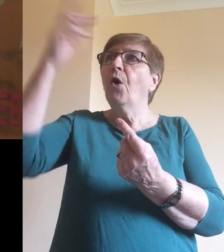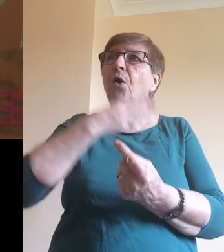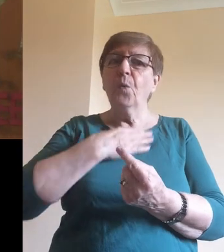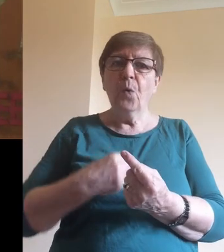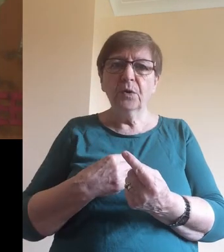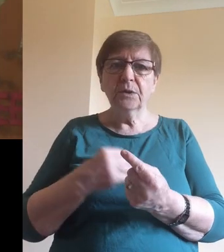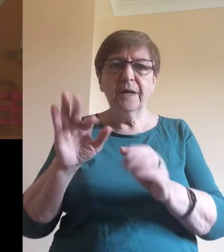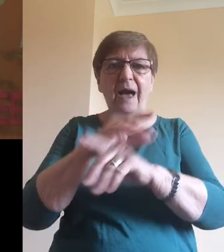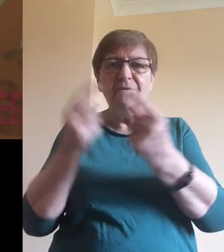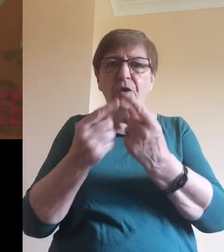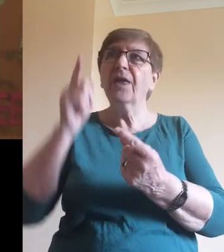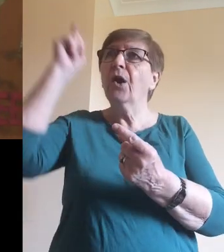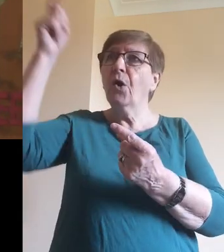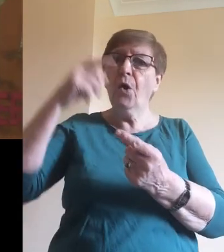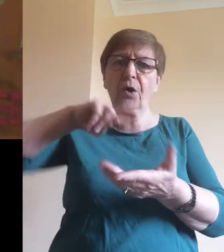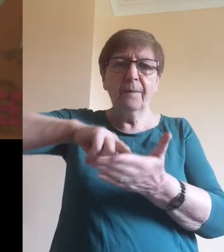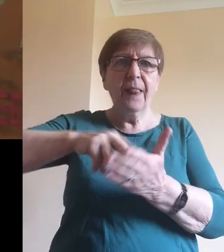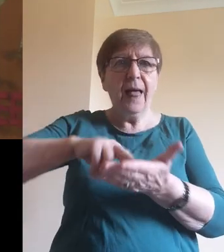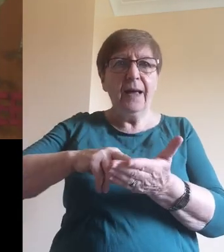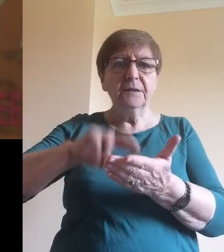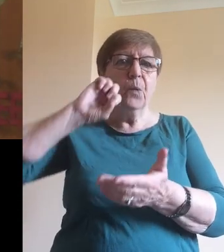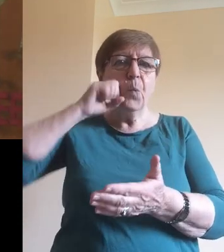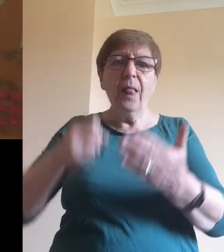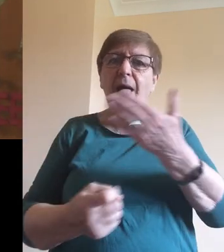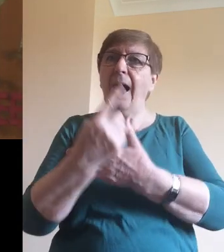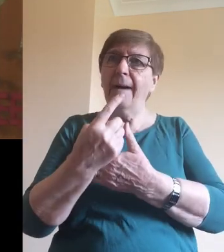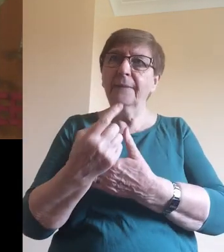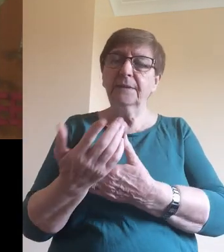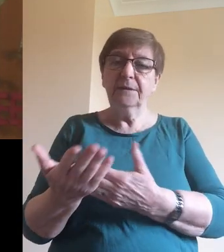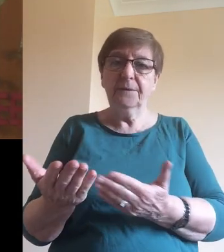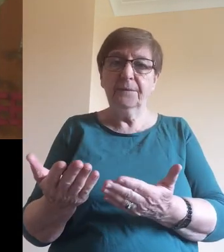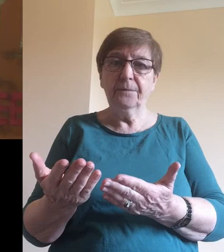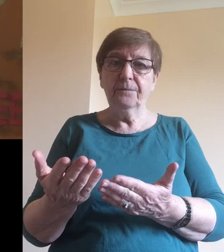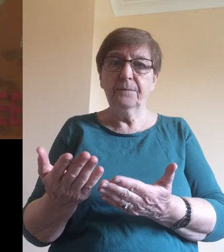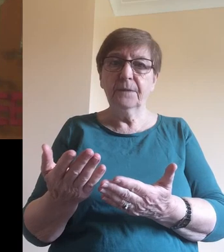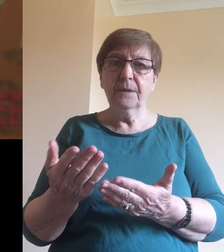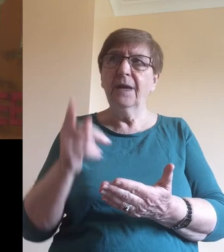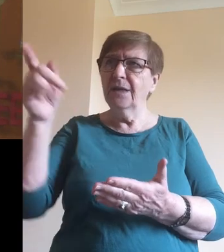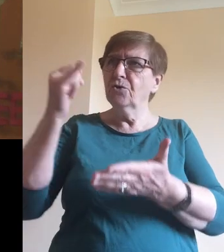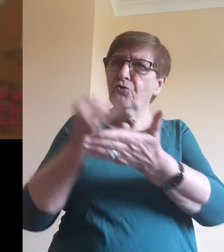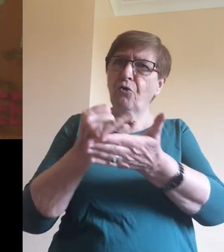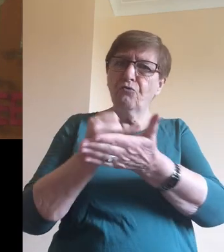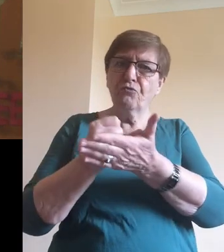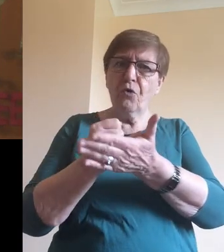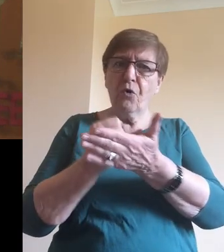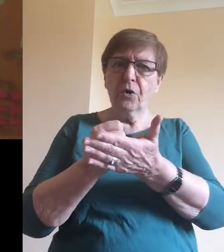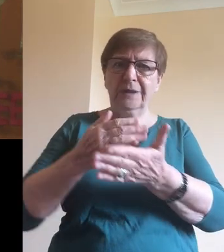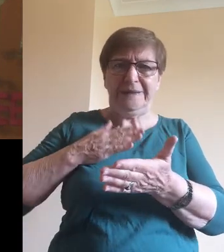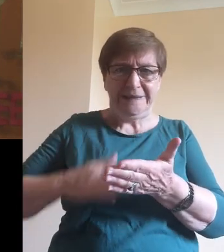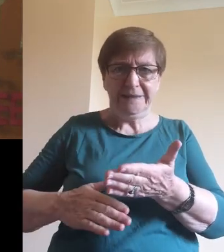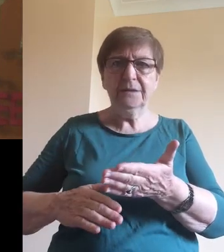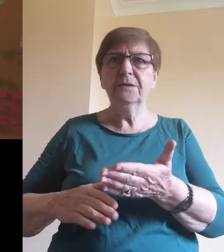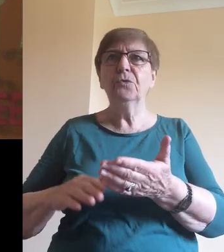God intended is going to come to pass. It has gone wrong. It needed to be